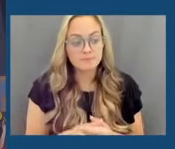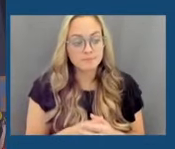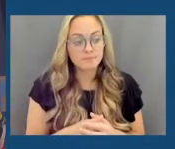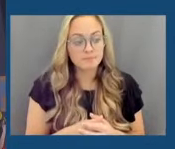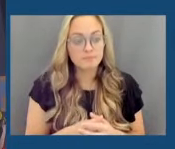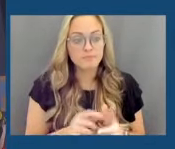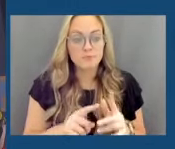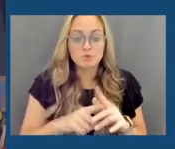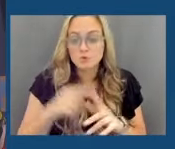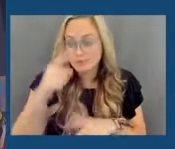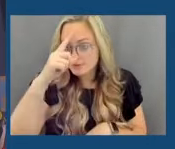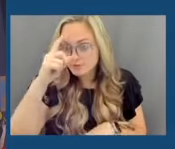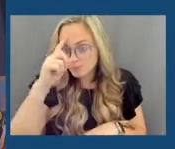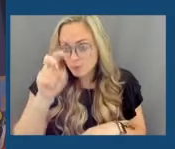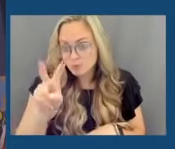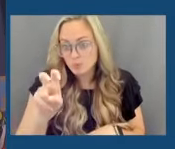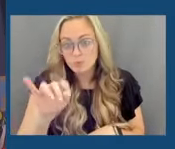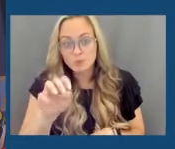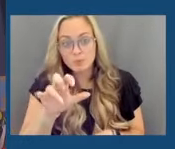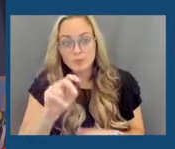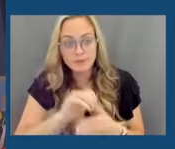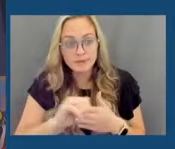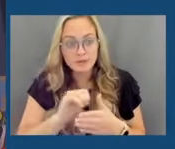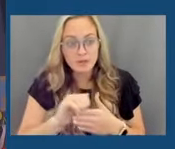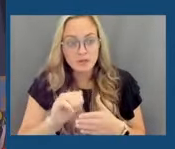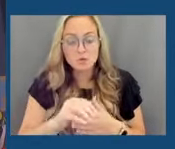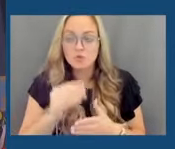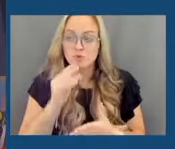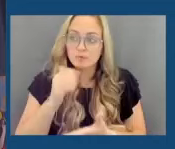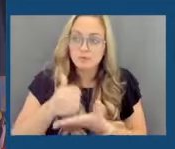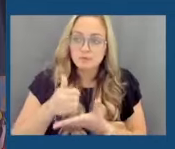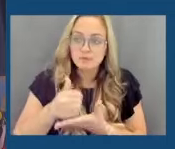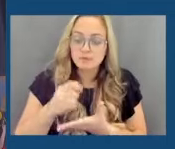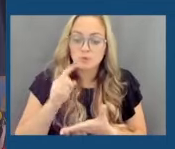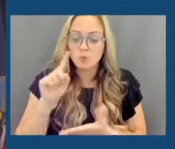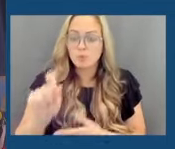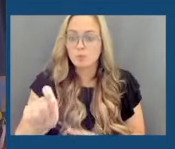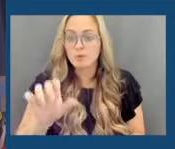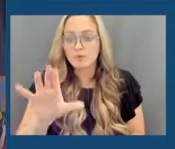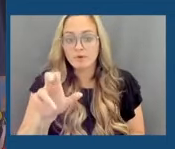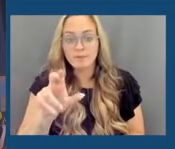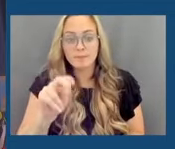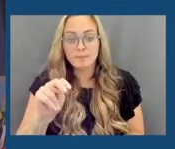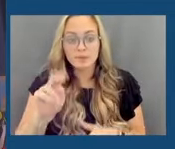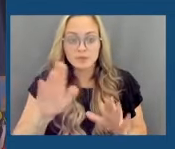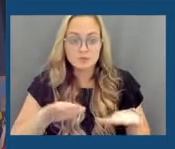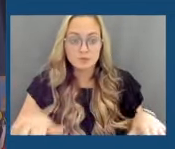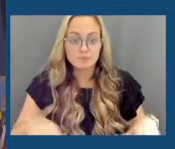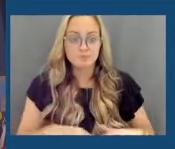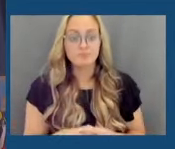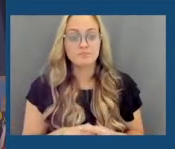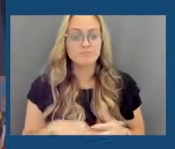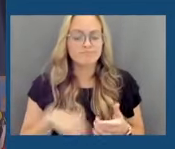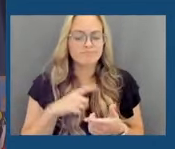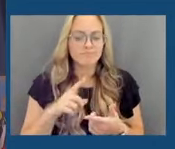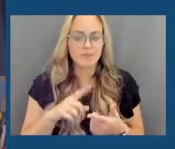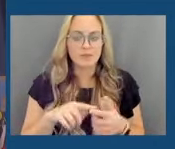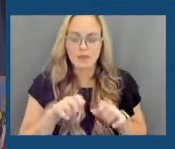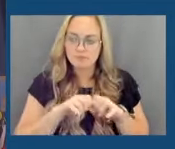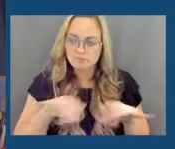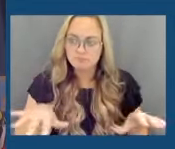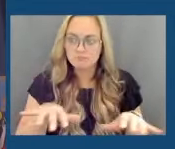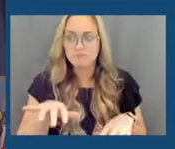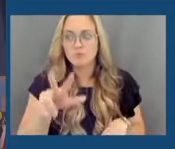off the summer with $200 million in food assistance for 1.5 million children. Then we distributed